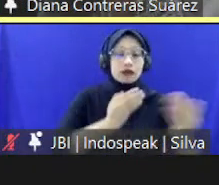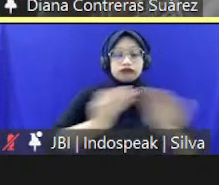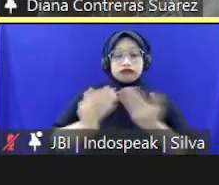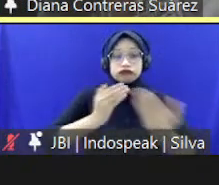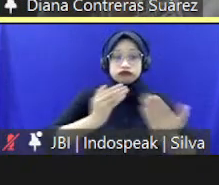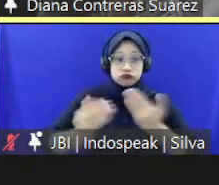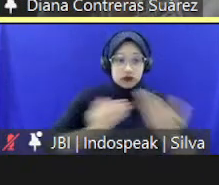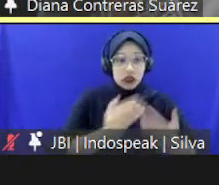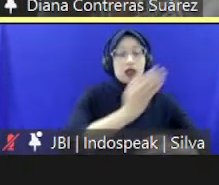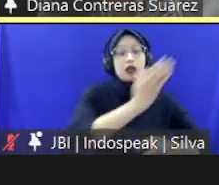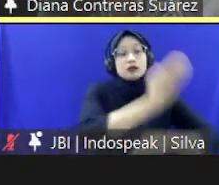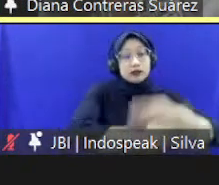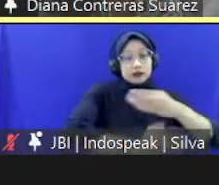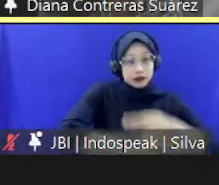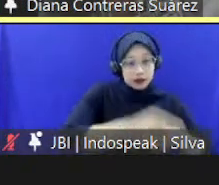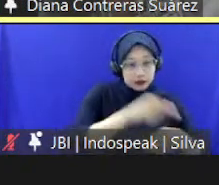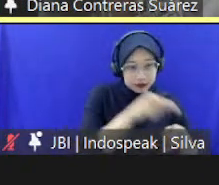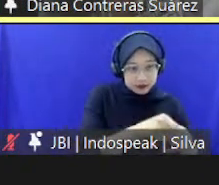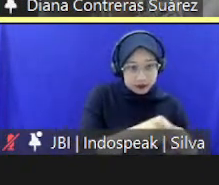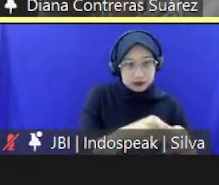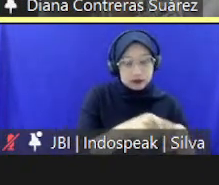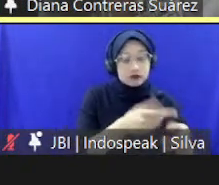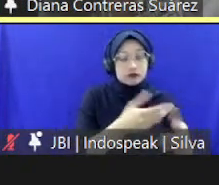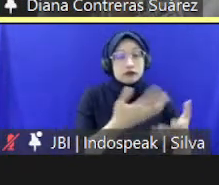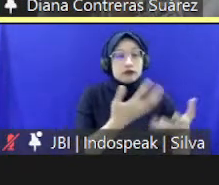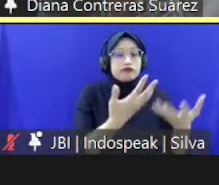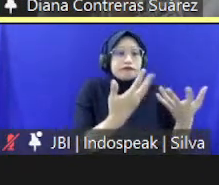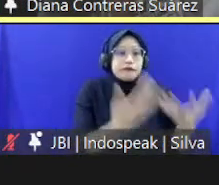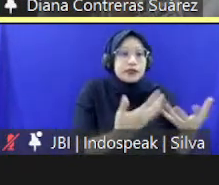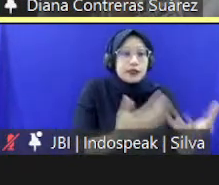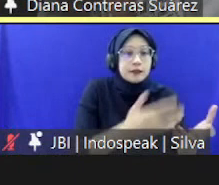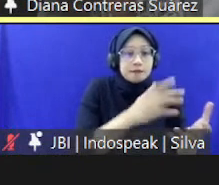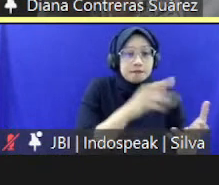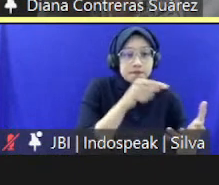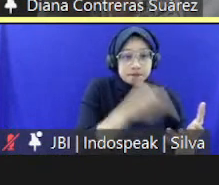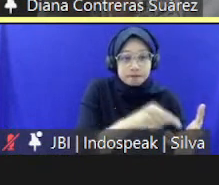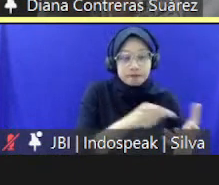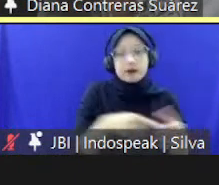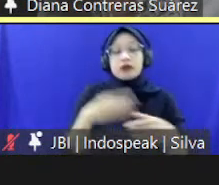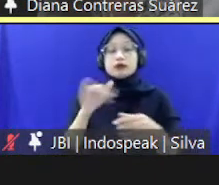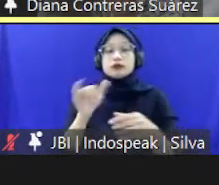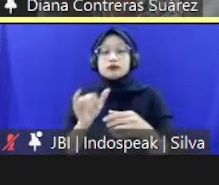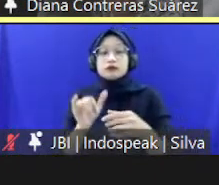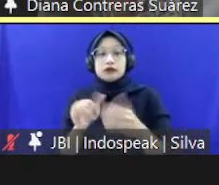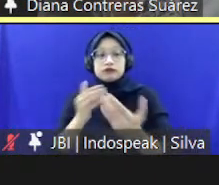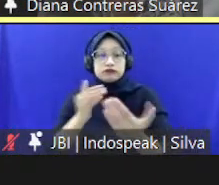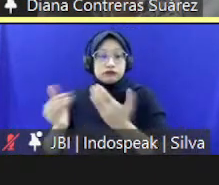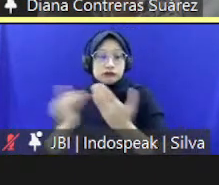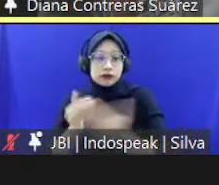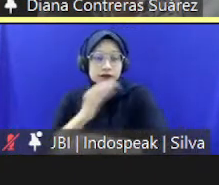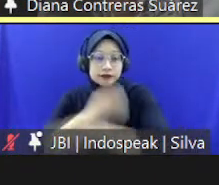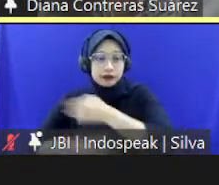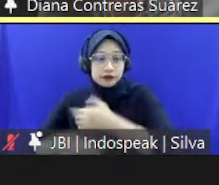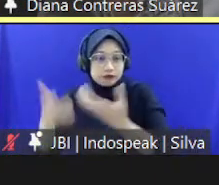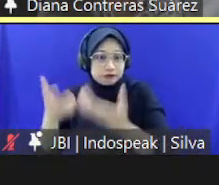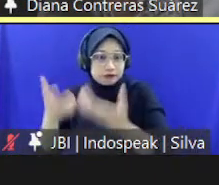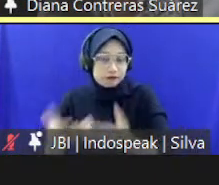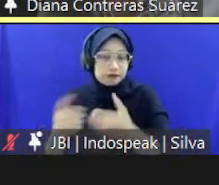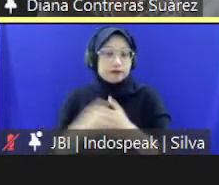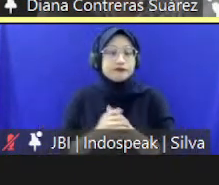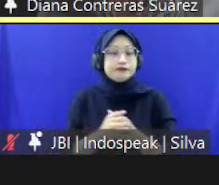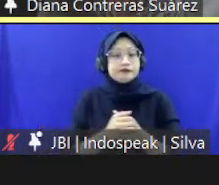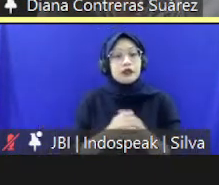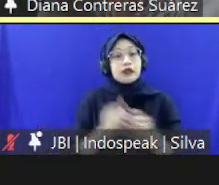have no limitations, moderate or severe limitation, there are no significant changes, which suggests that access to health insurance is